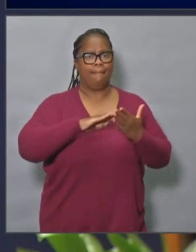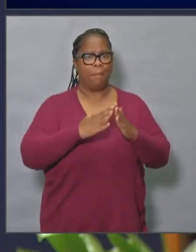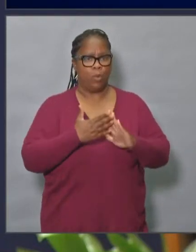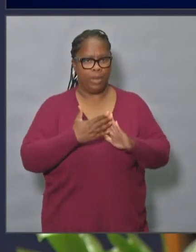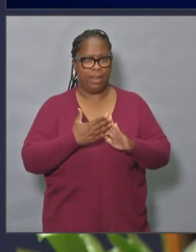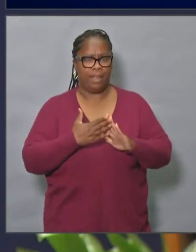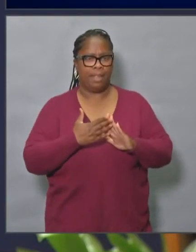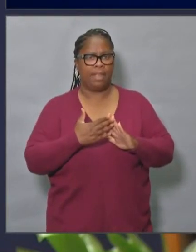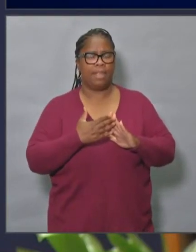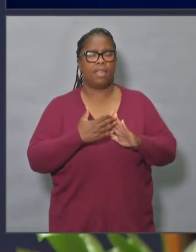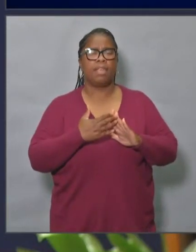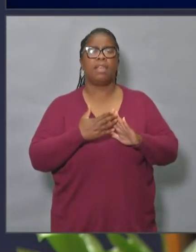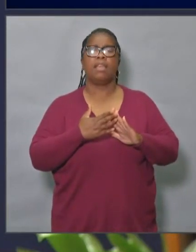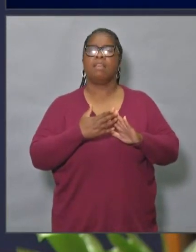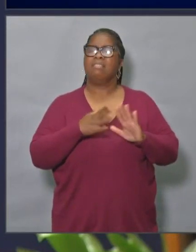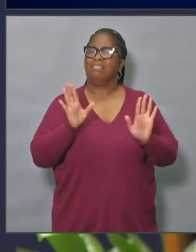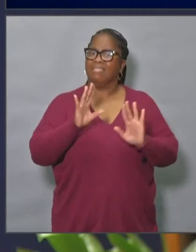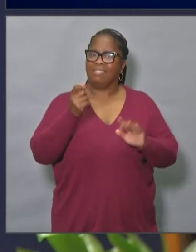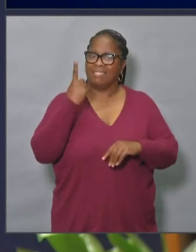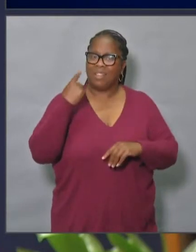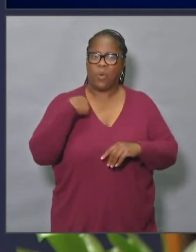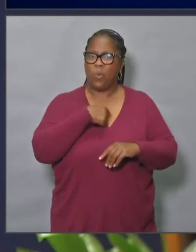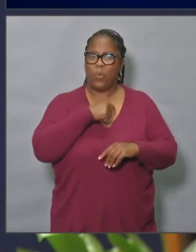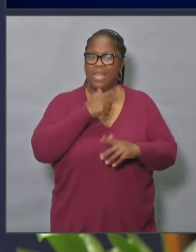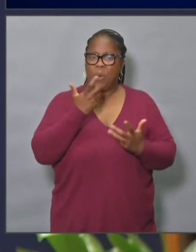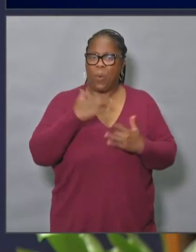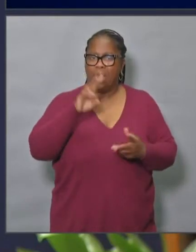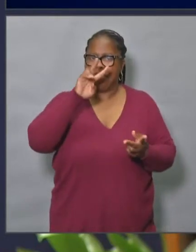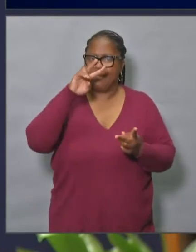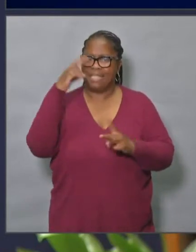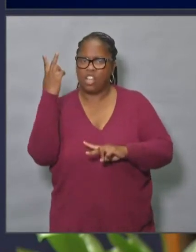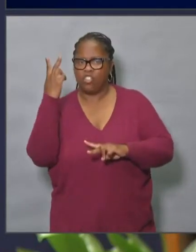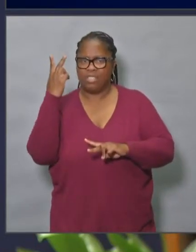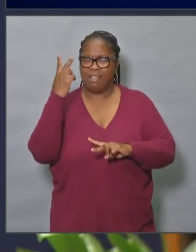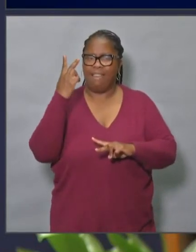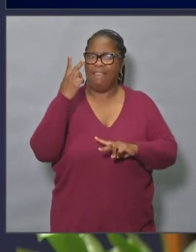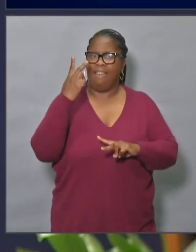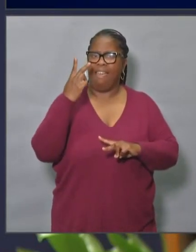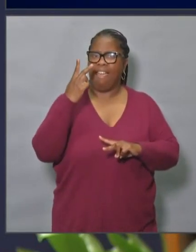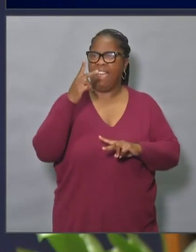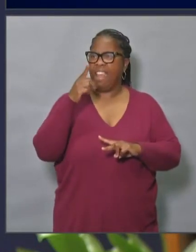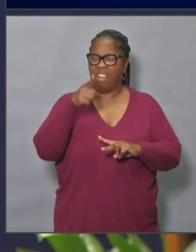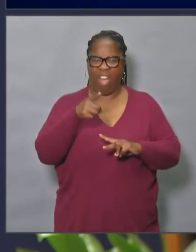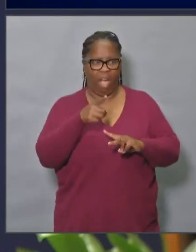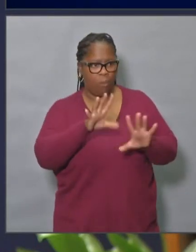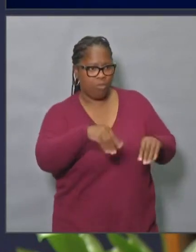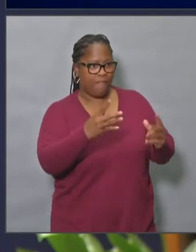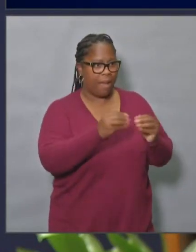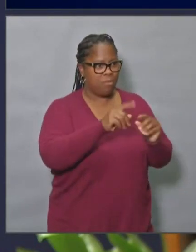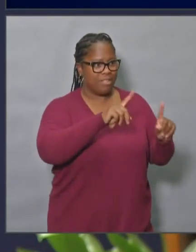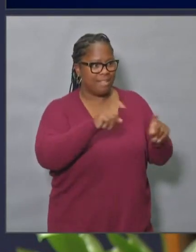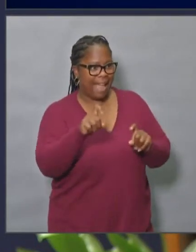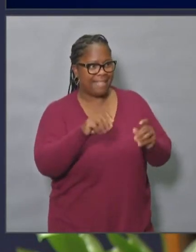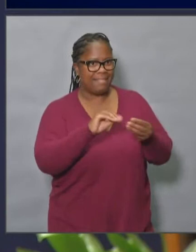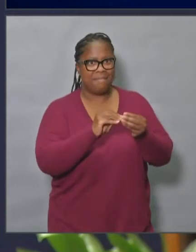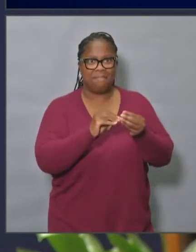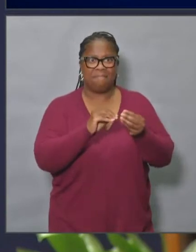then misled by an increase in identified cases that we're finding solely because of an expansion in access to